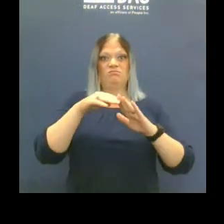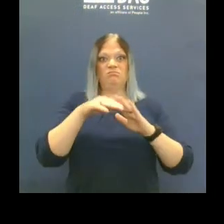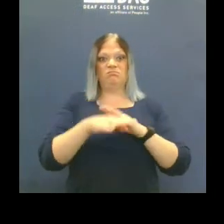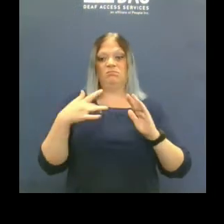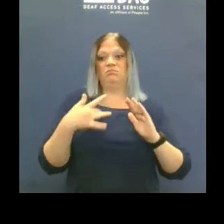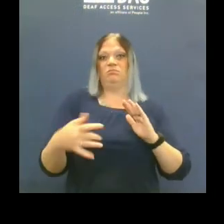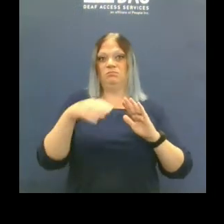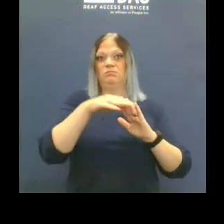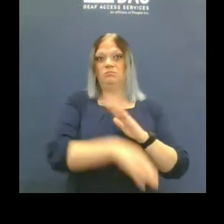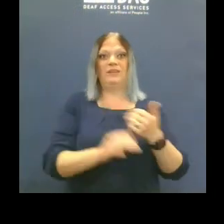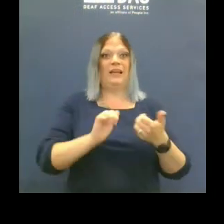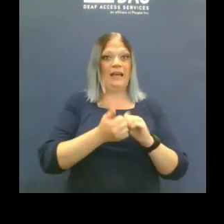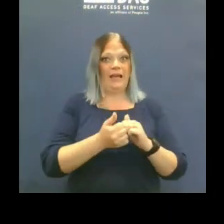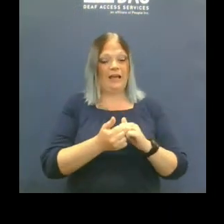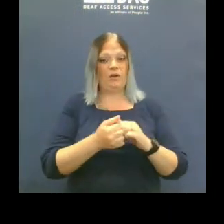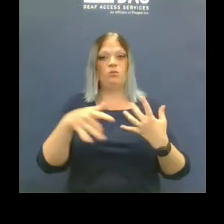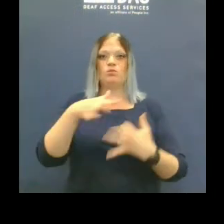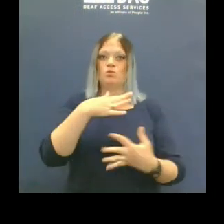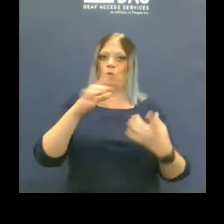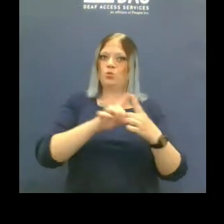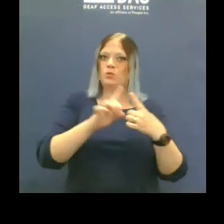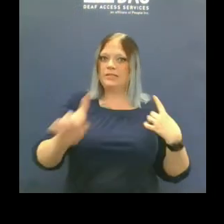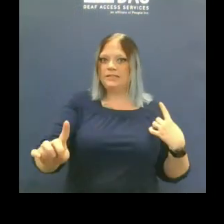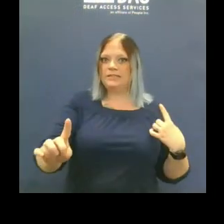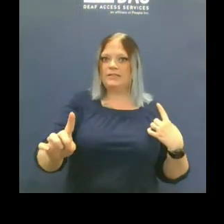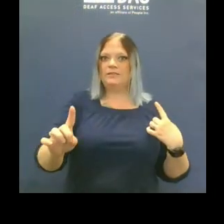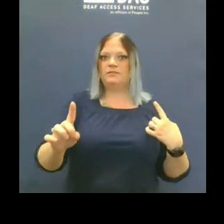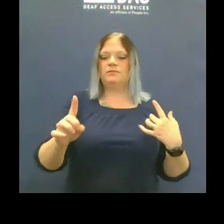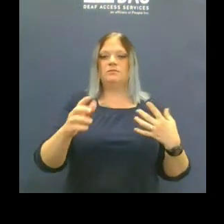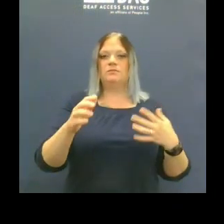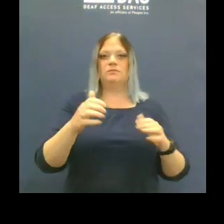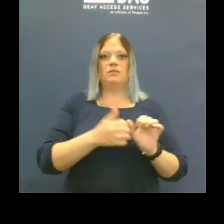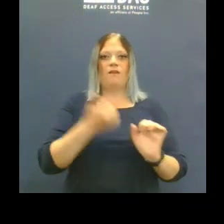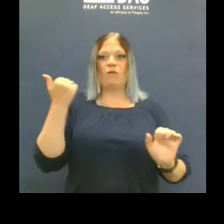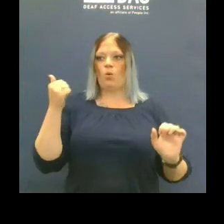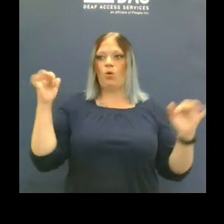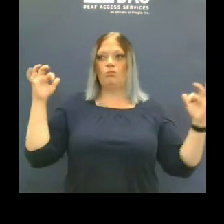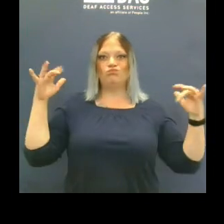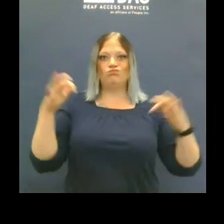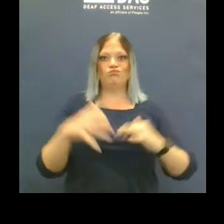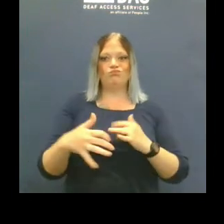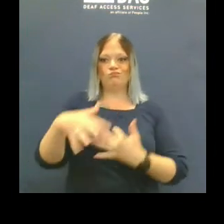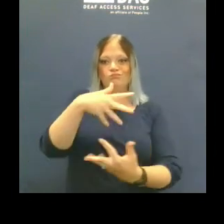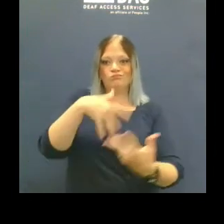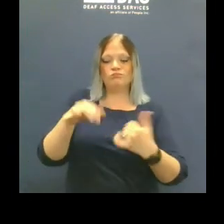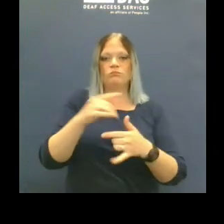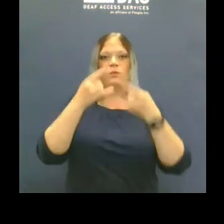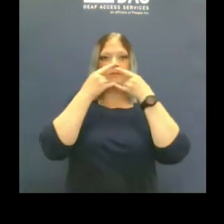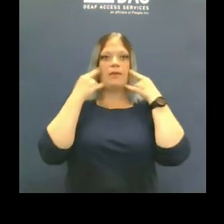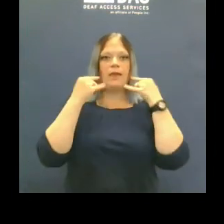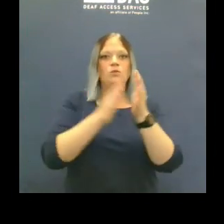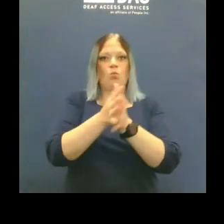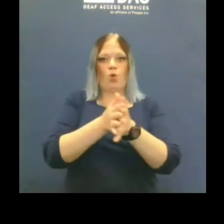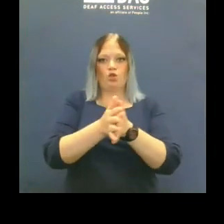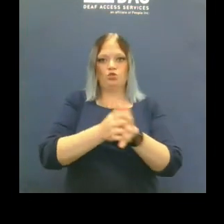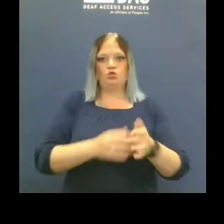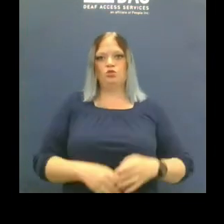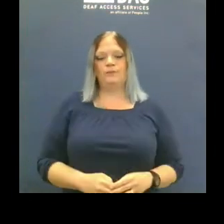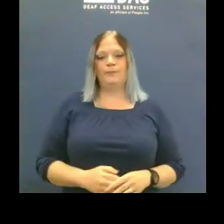way we're going to do that is say socially distance, avoid large gatherings, and wear your mask and wash your